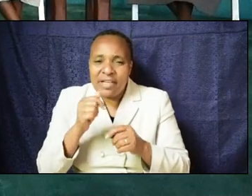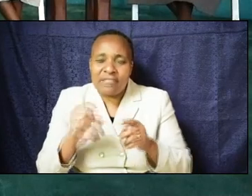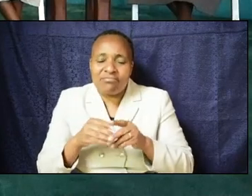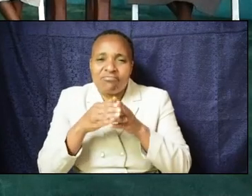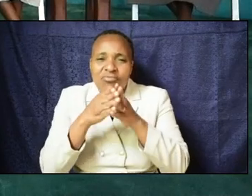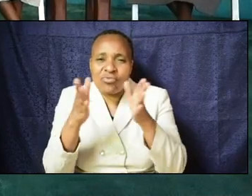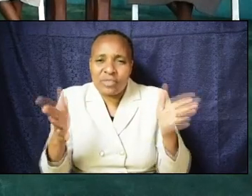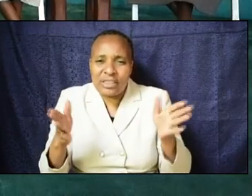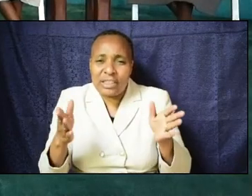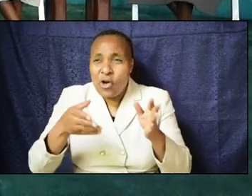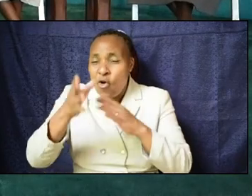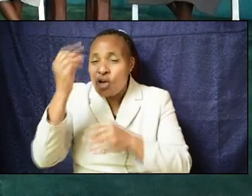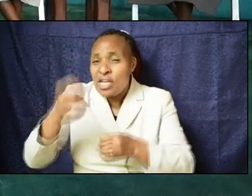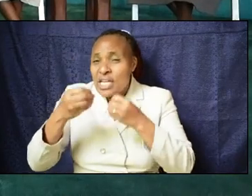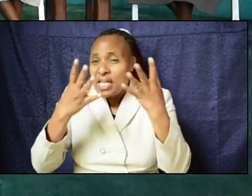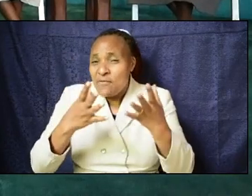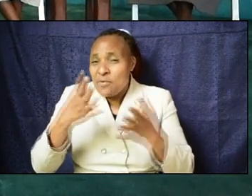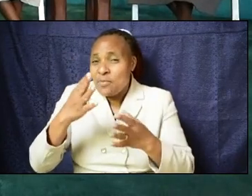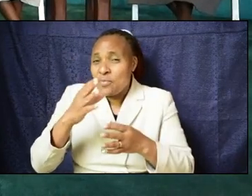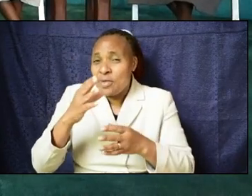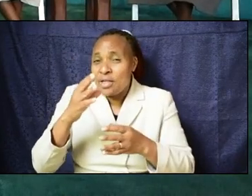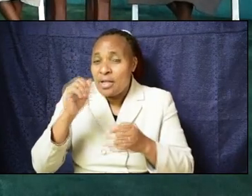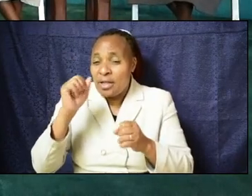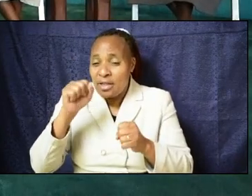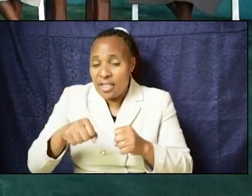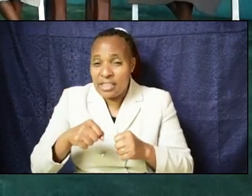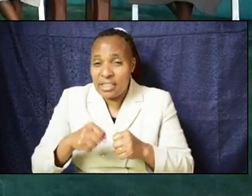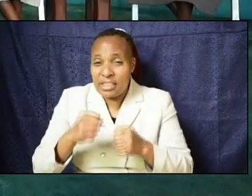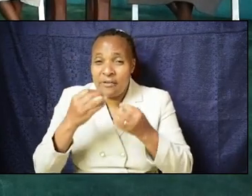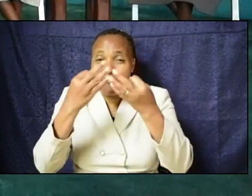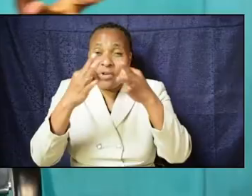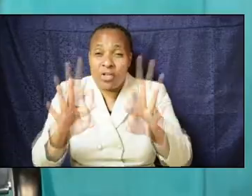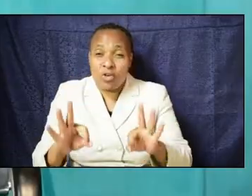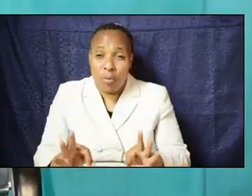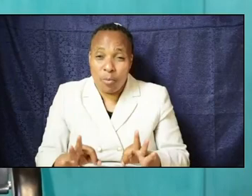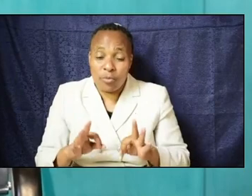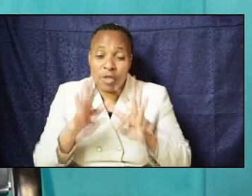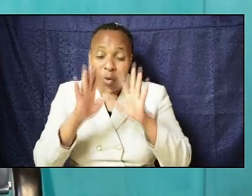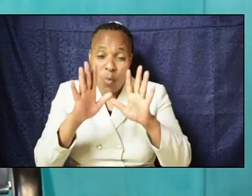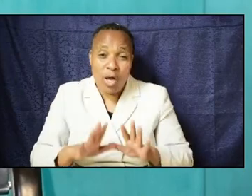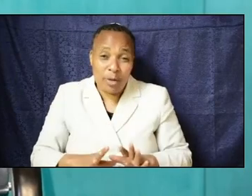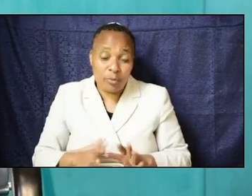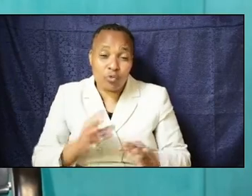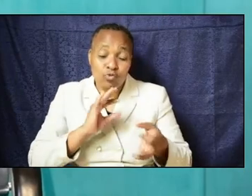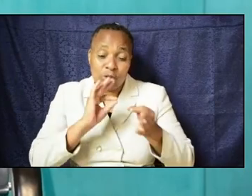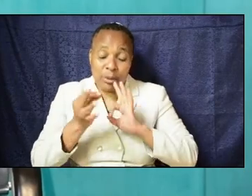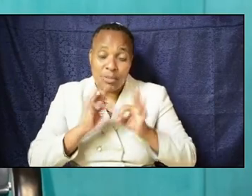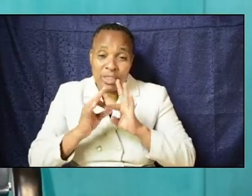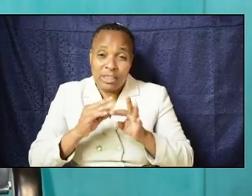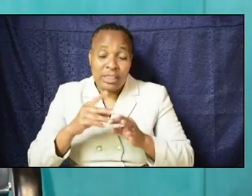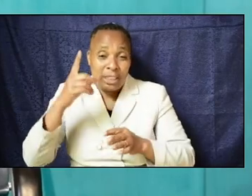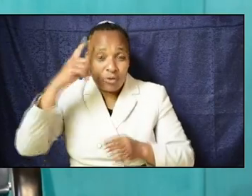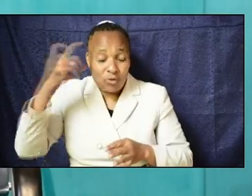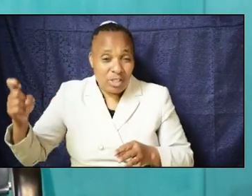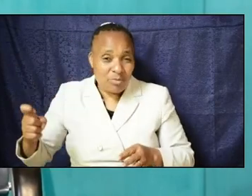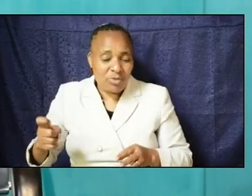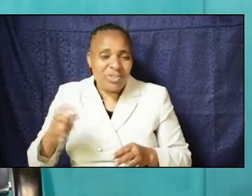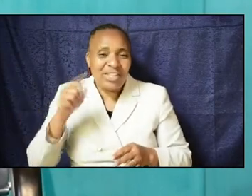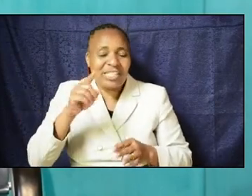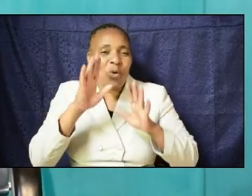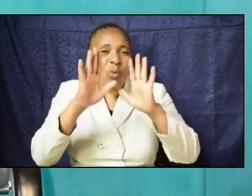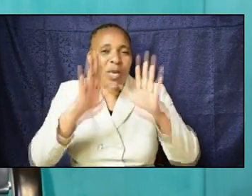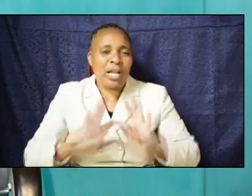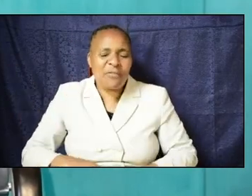because God gave him the permission to this wonderful gift of, like you said, interpreting dreams. So that's revealing the